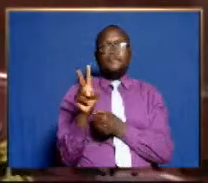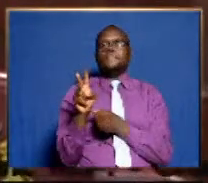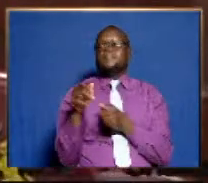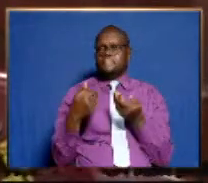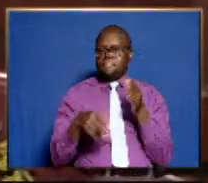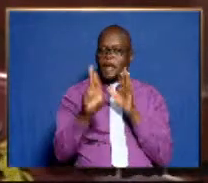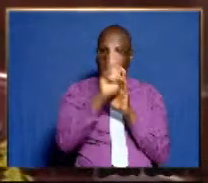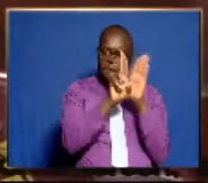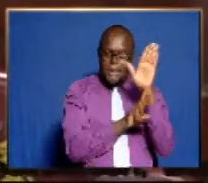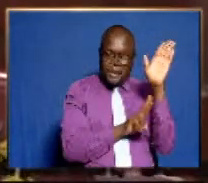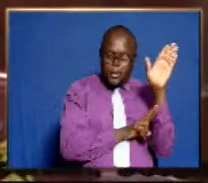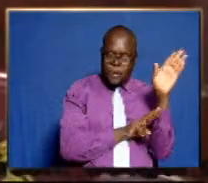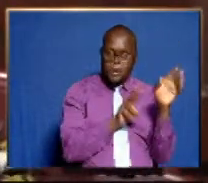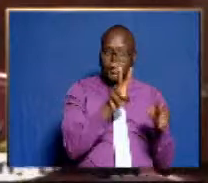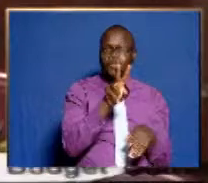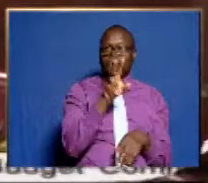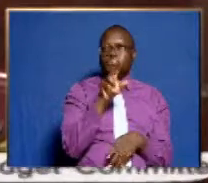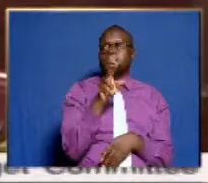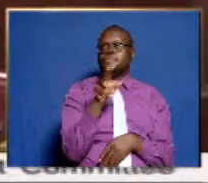order